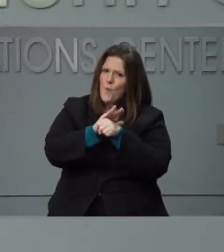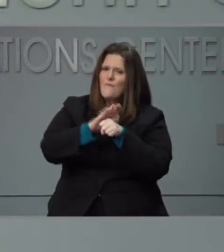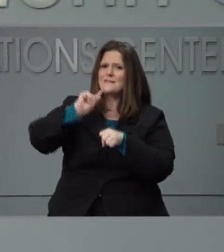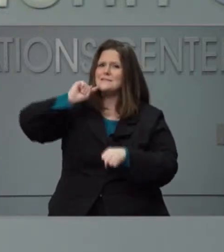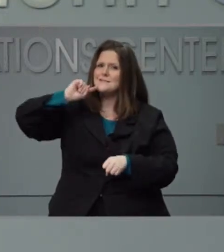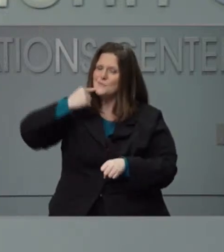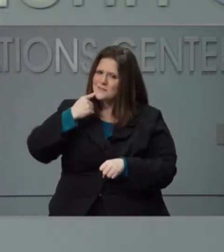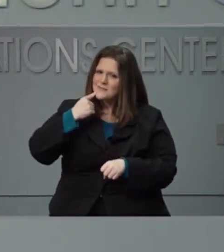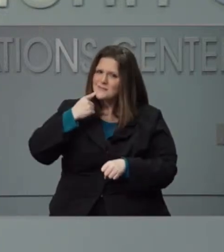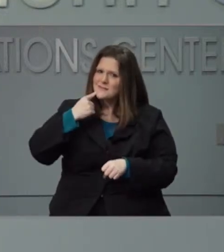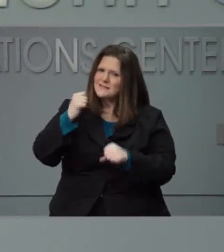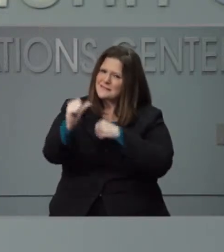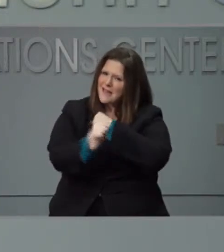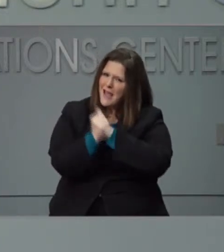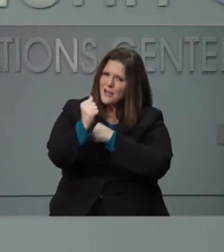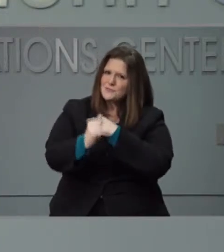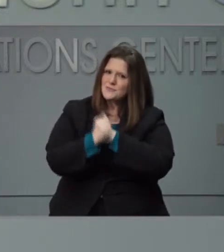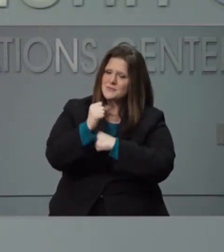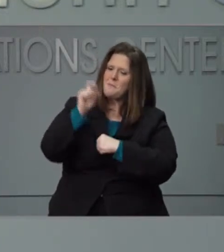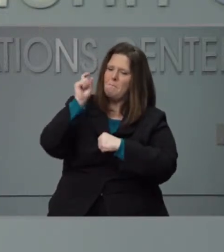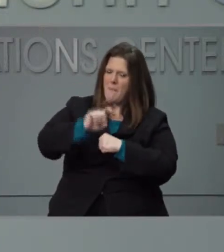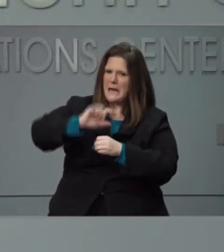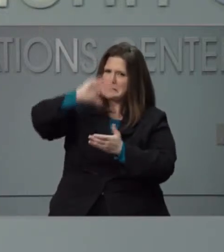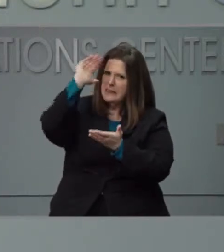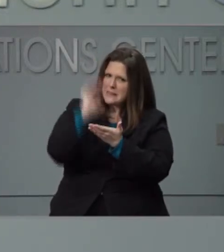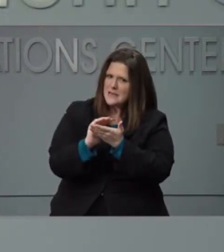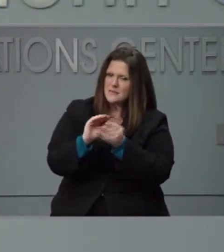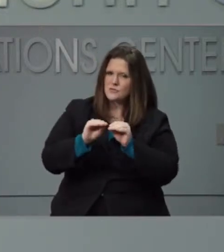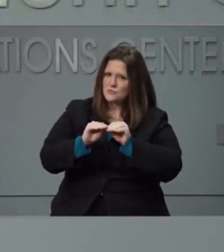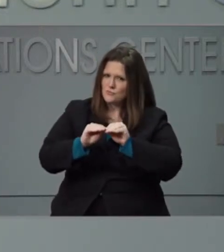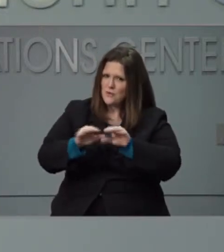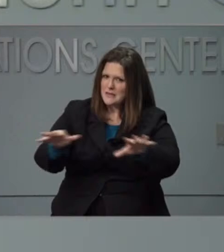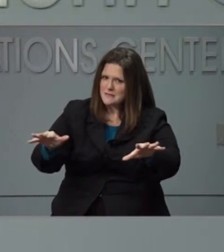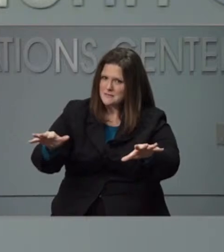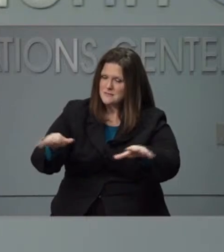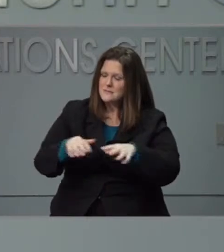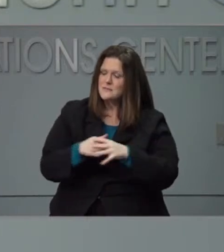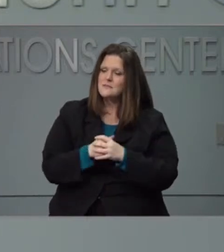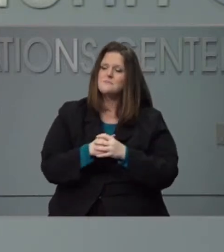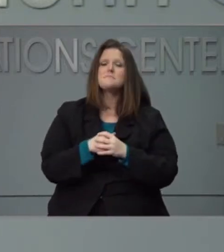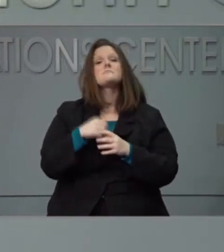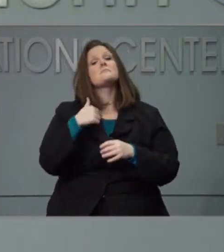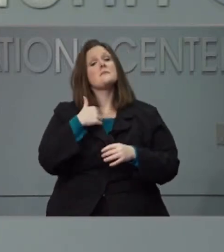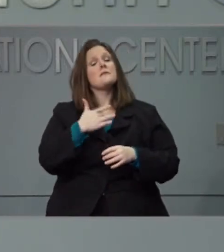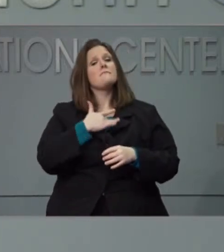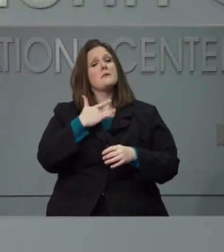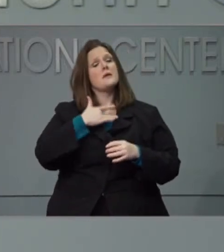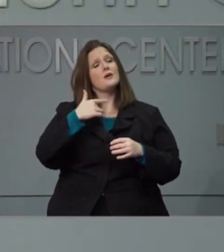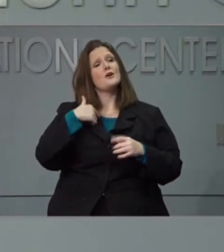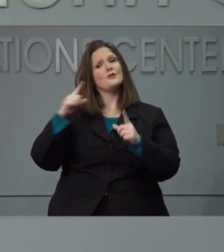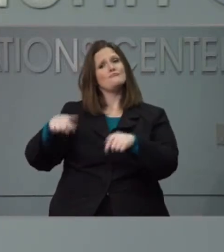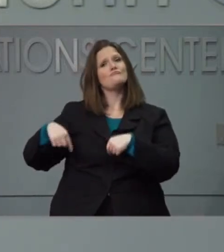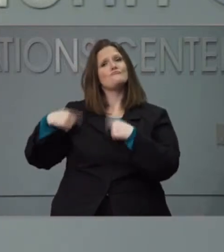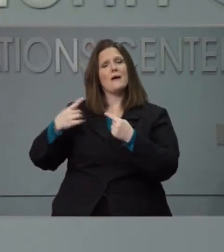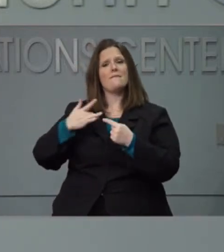virus. I'm feeling more confident that we can enforce what we have to be